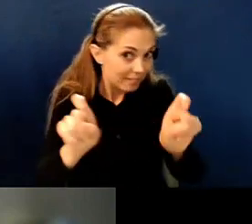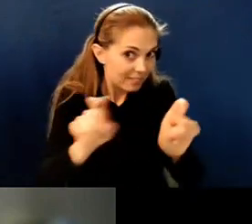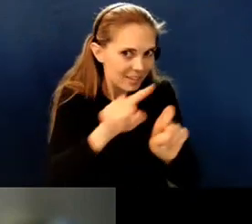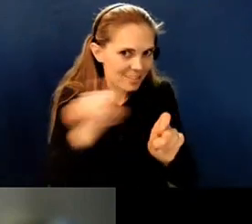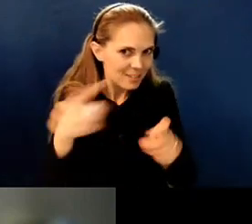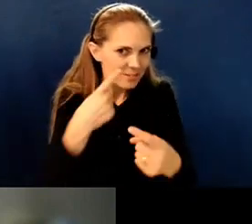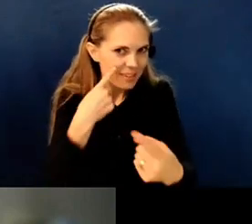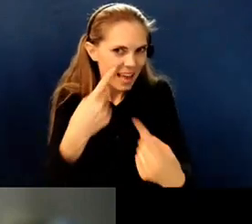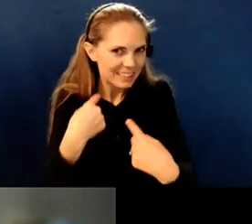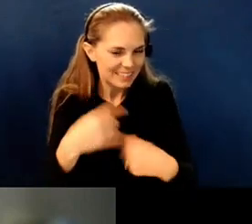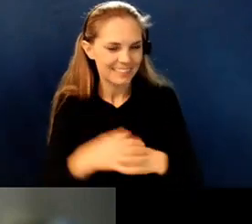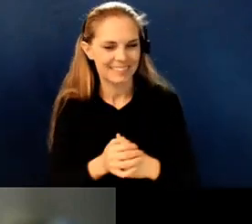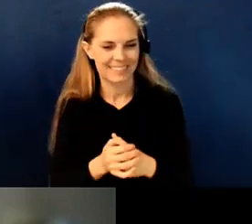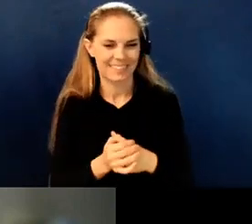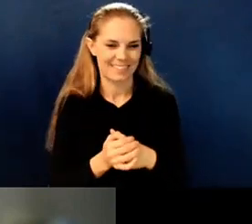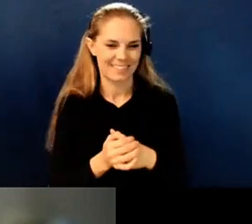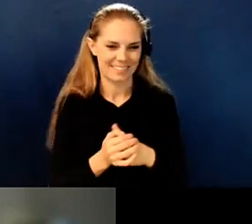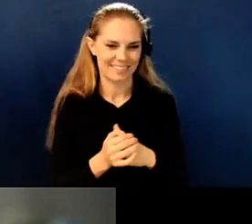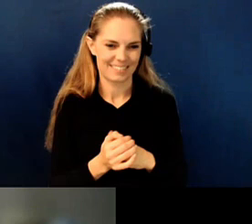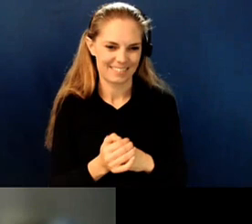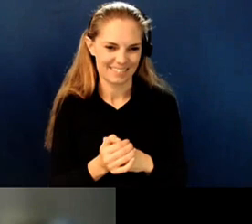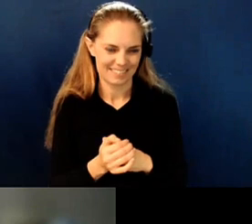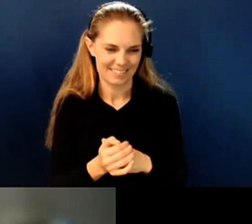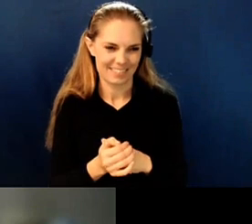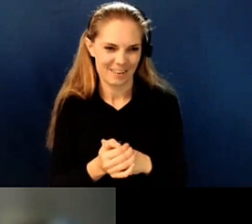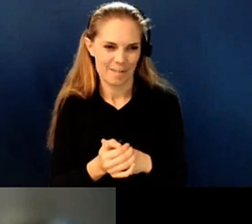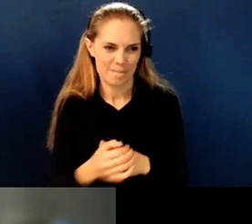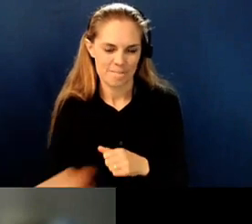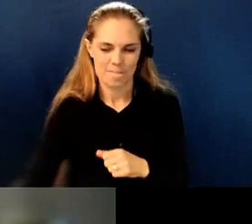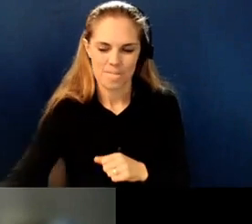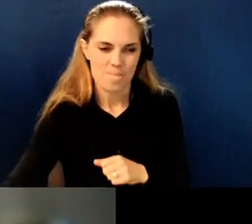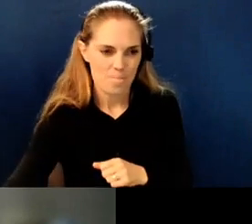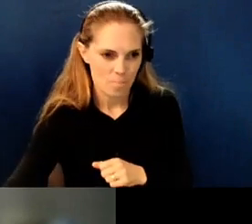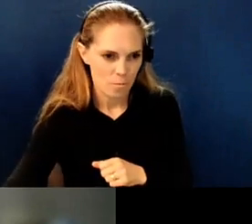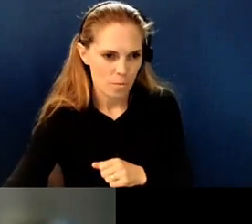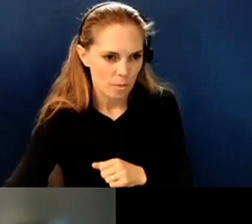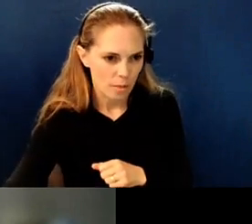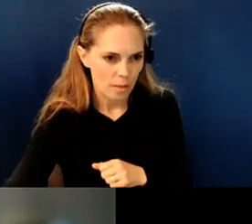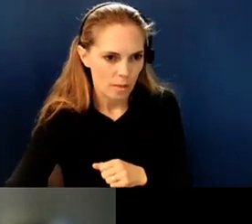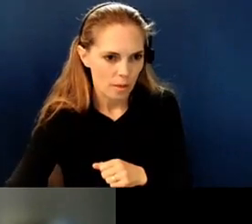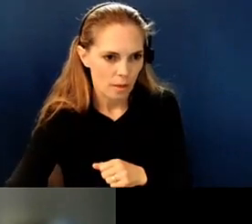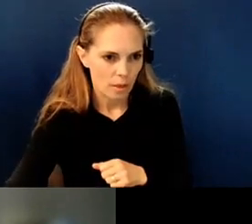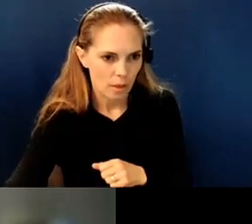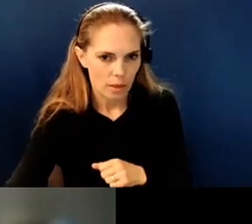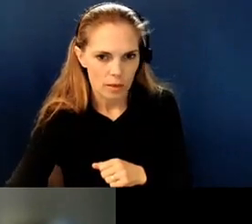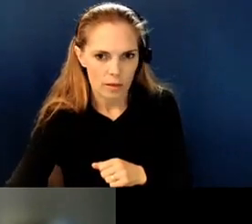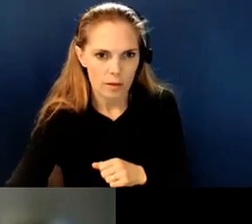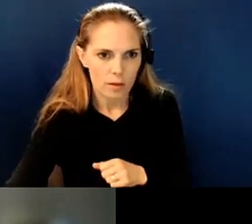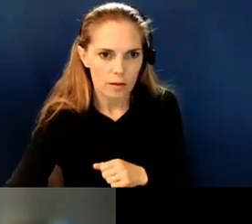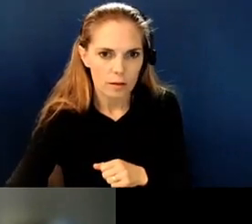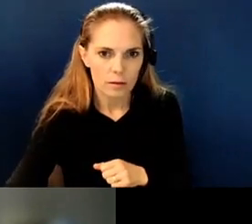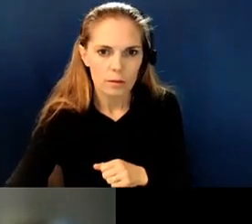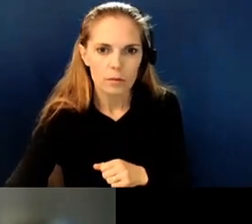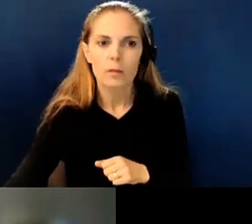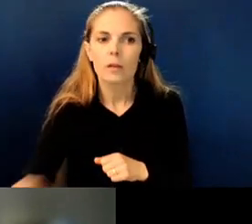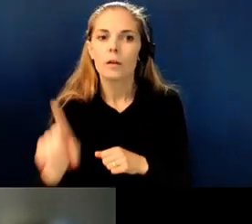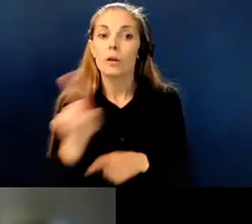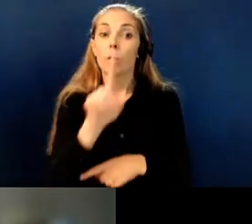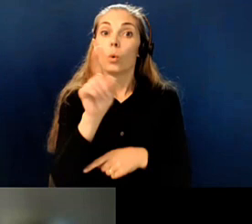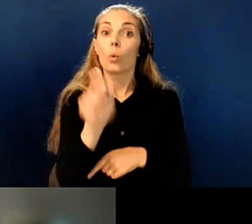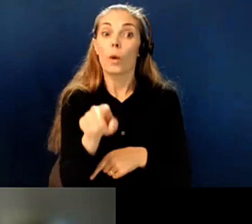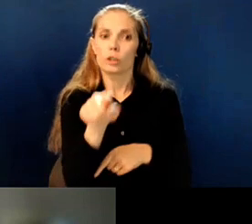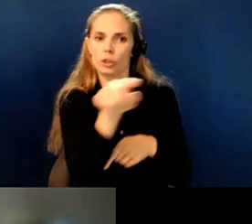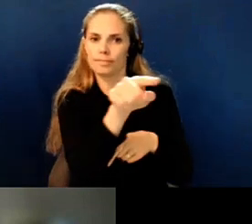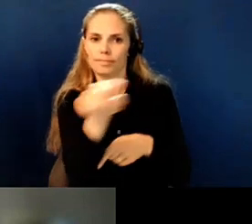time, my questions. But the question will be really to give me a bit of a reflection. What are you thinking at this point